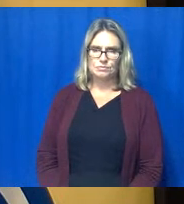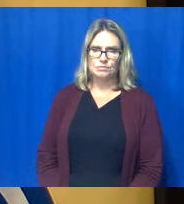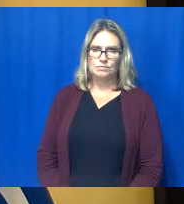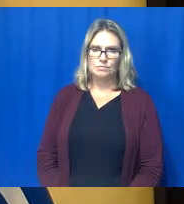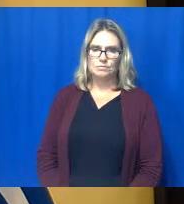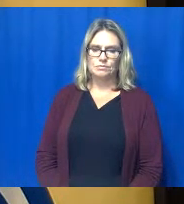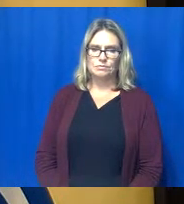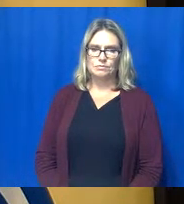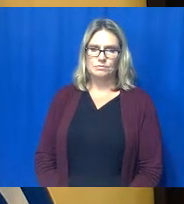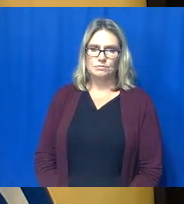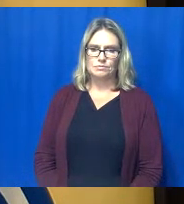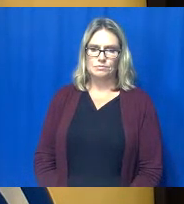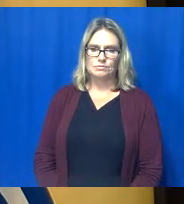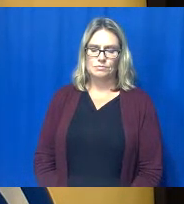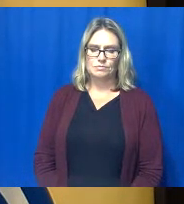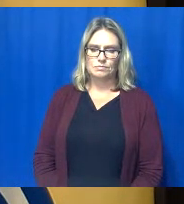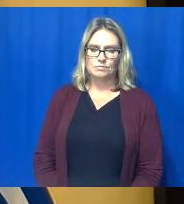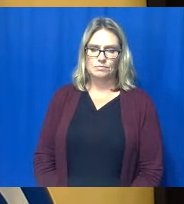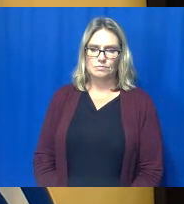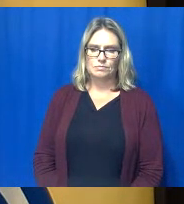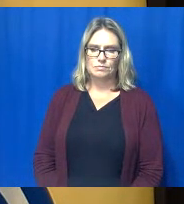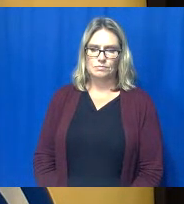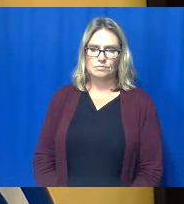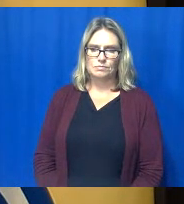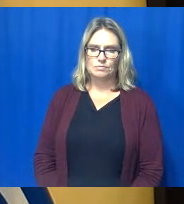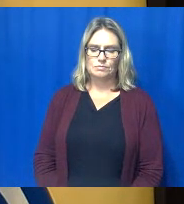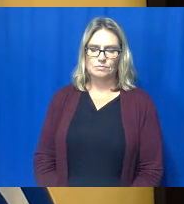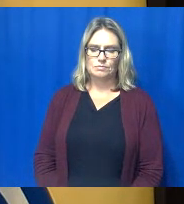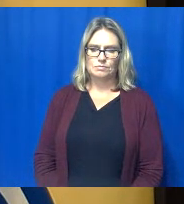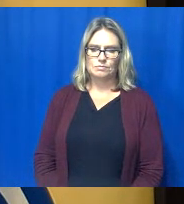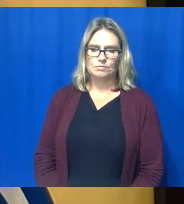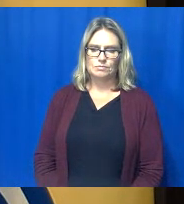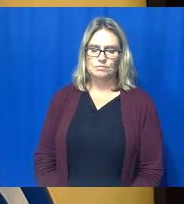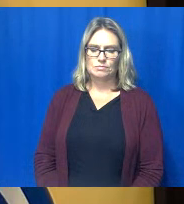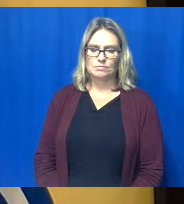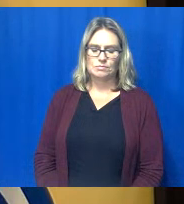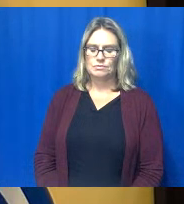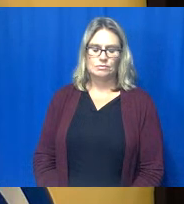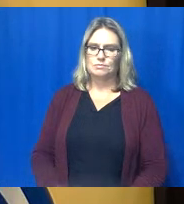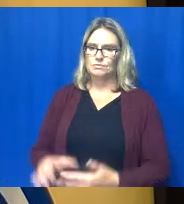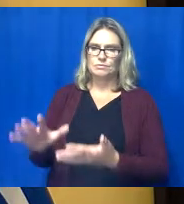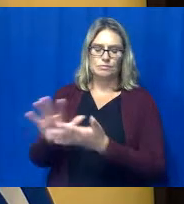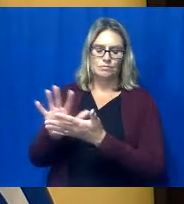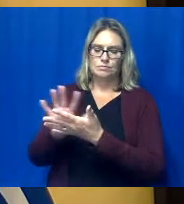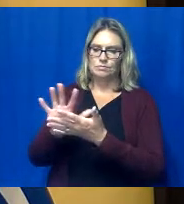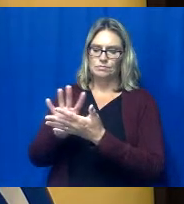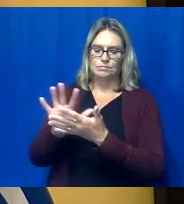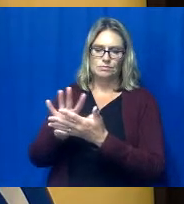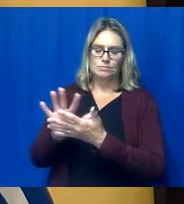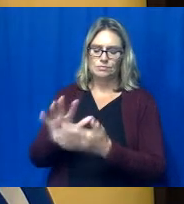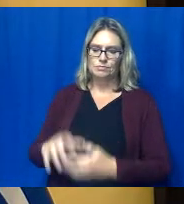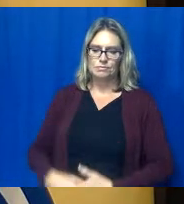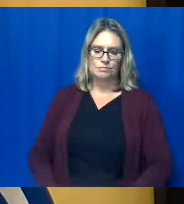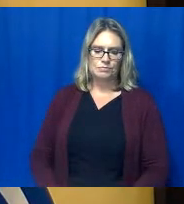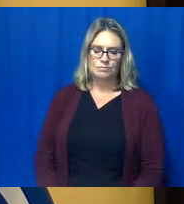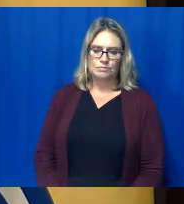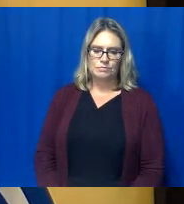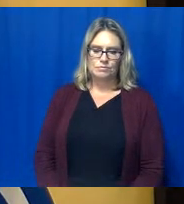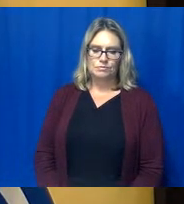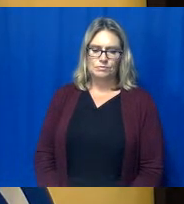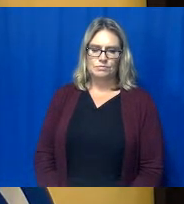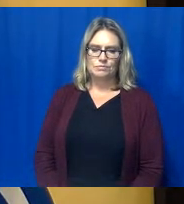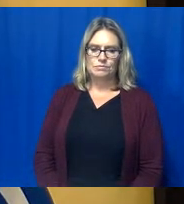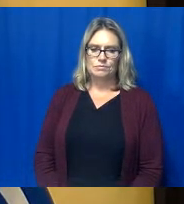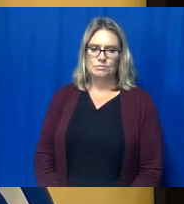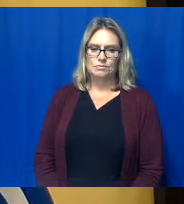24. These are Edmundston and Grand Falls, and we're redeploying people, like I said earlier, in order to increase the number of hours of